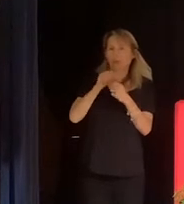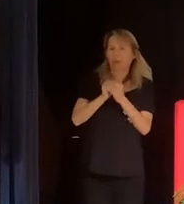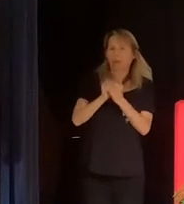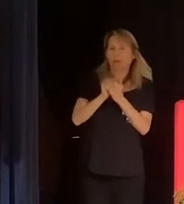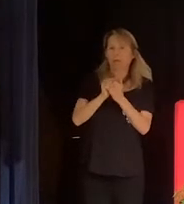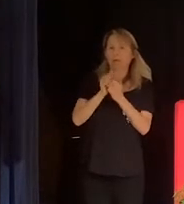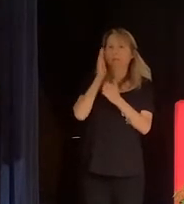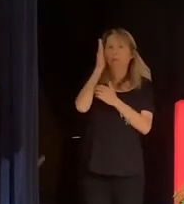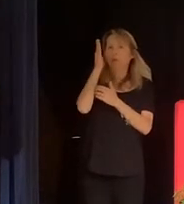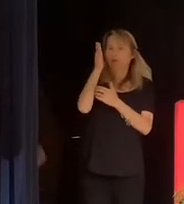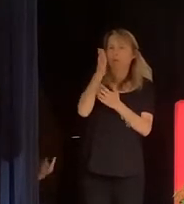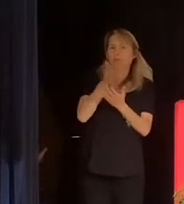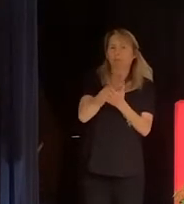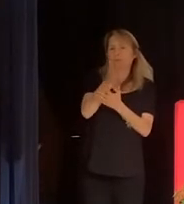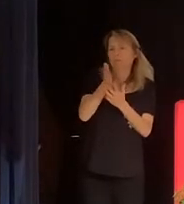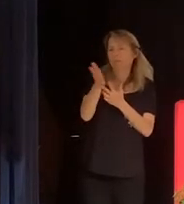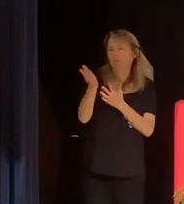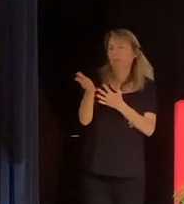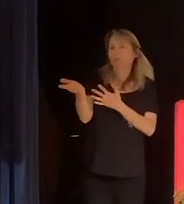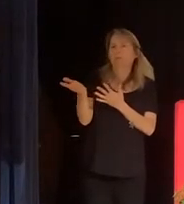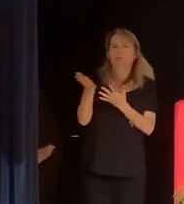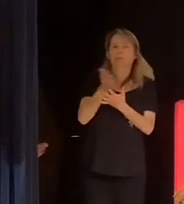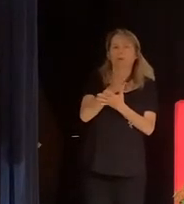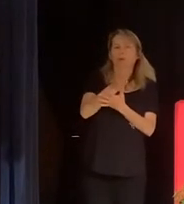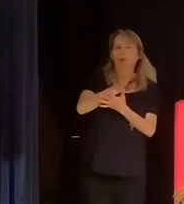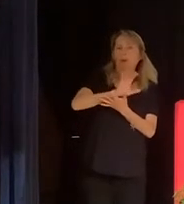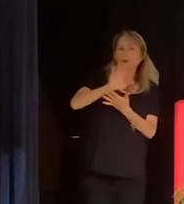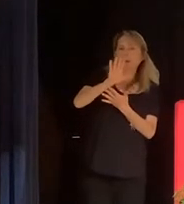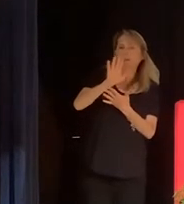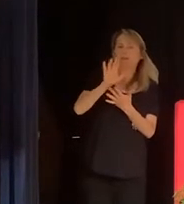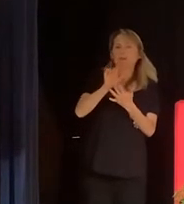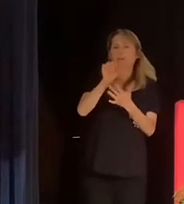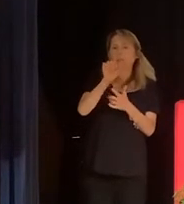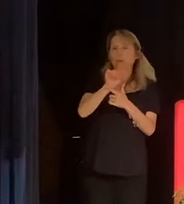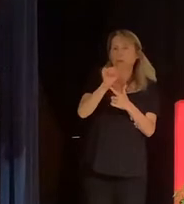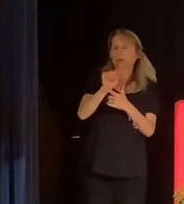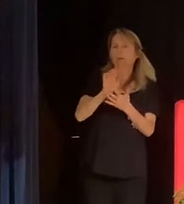college, employment, volunteer, and work life. This year's recipient